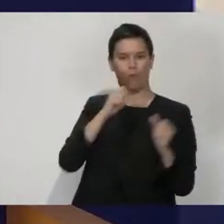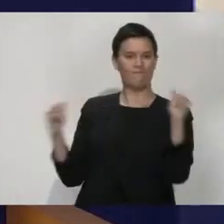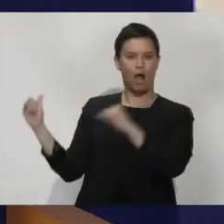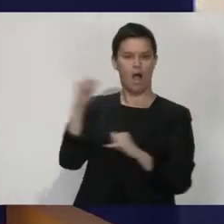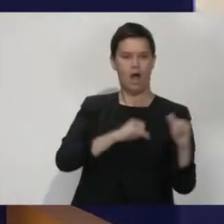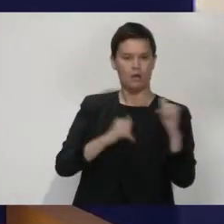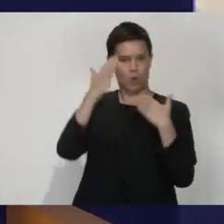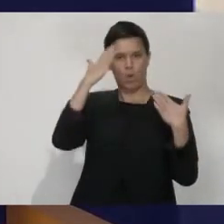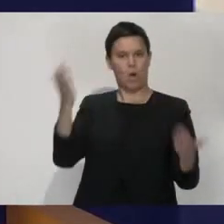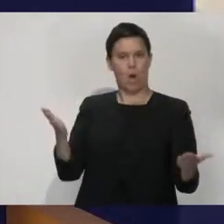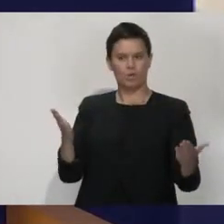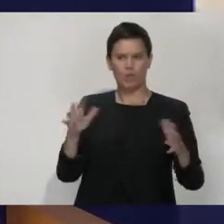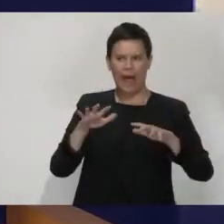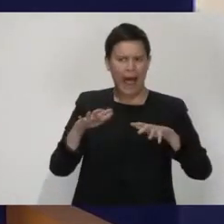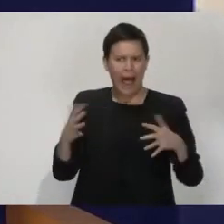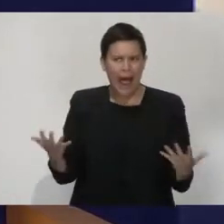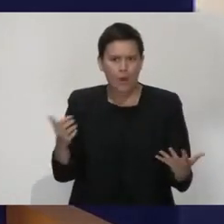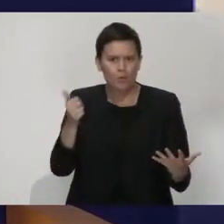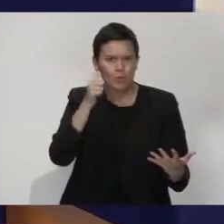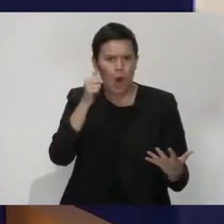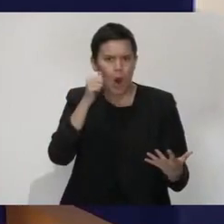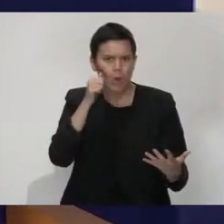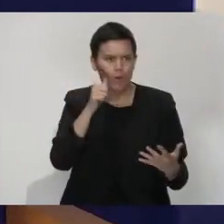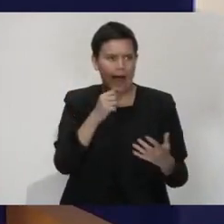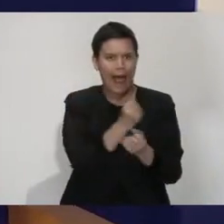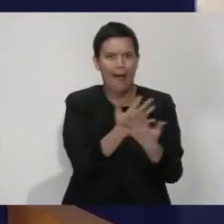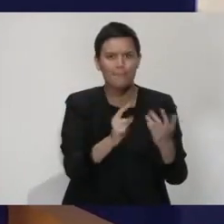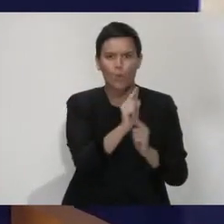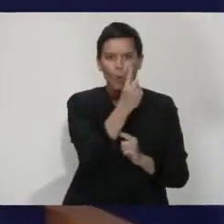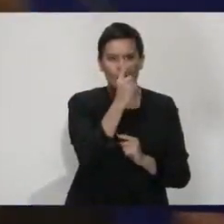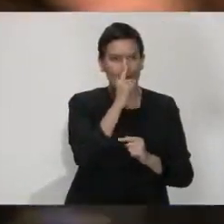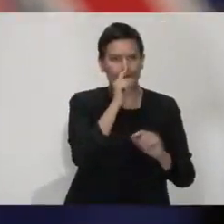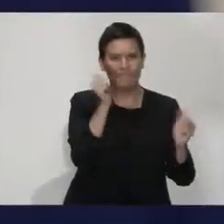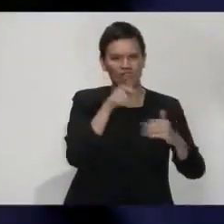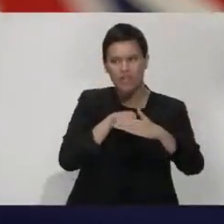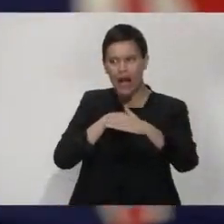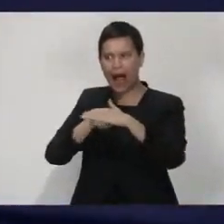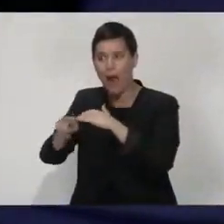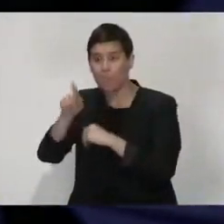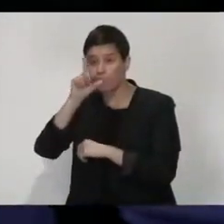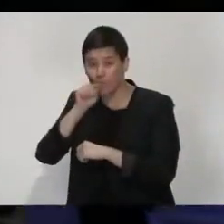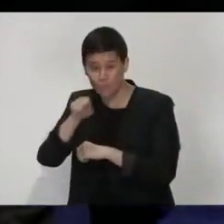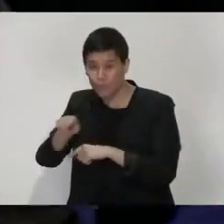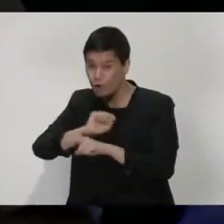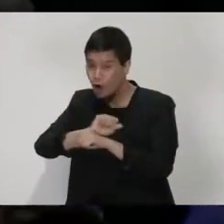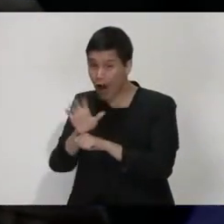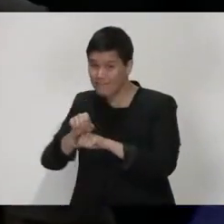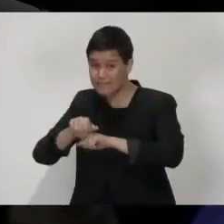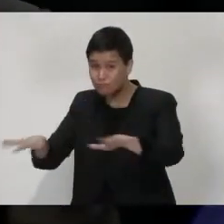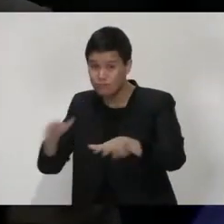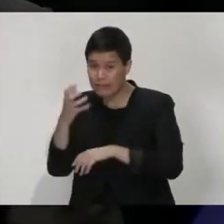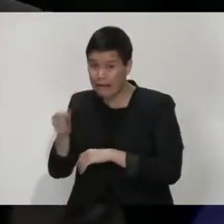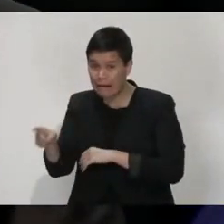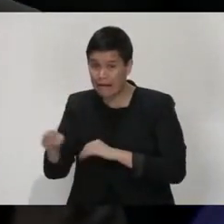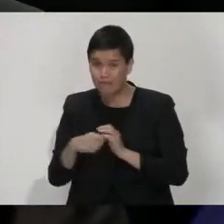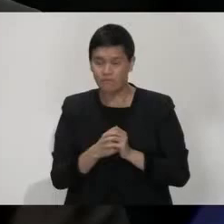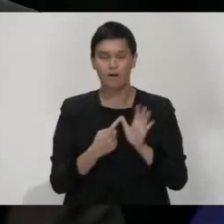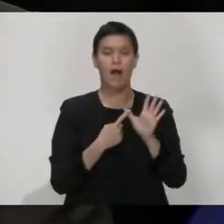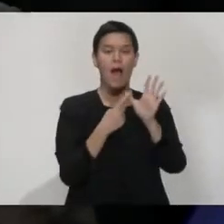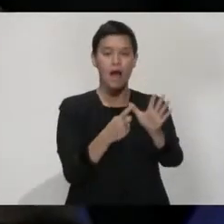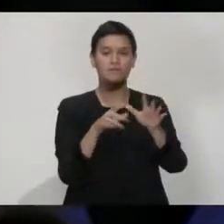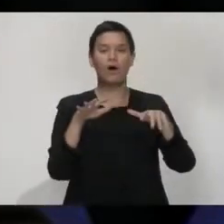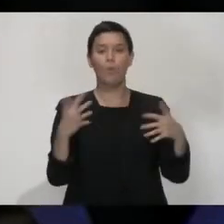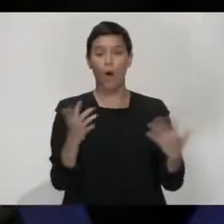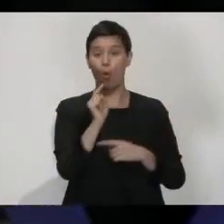and potentially spread COVID through the I'll country? have to get back Yeah, to you with look, the I details mean, it's on very that. clear that the responsibility in terms of Auckland Airport lies with the